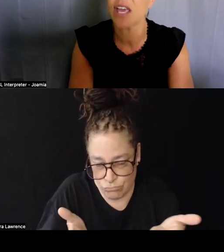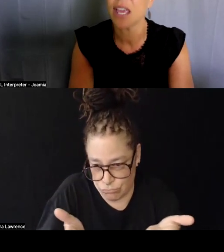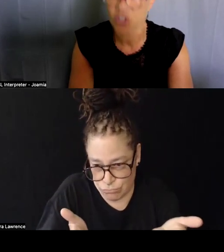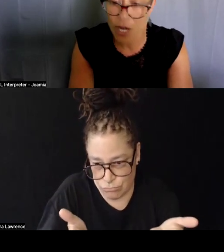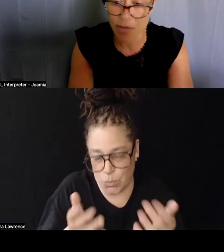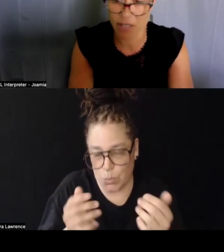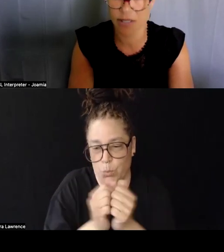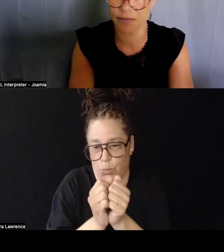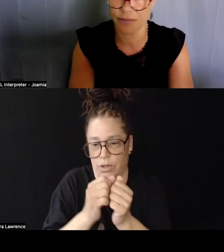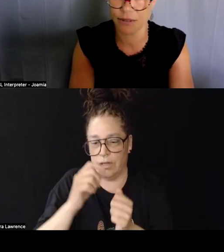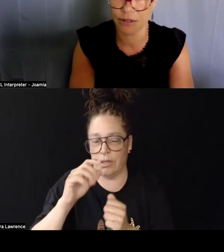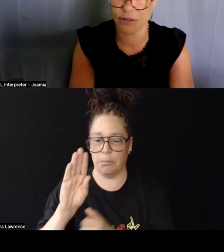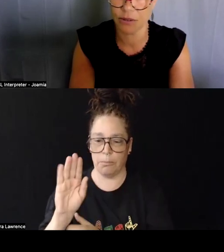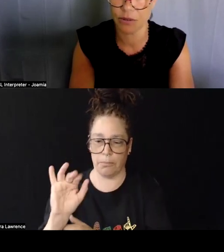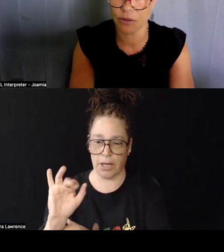racialized treatment